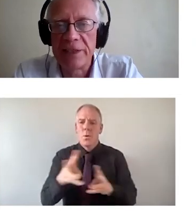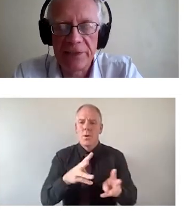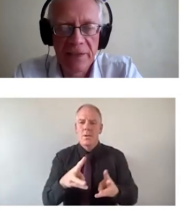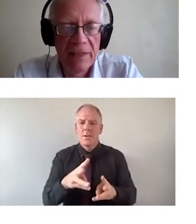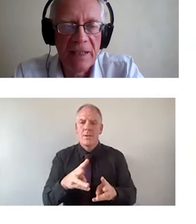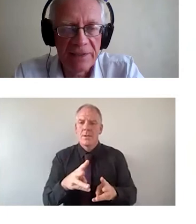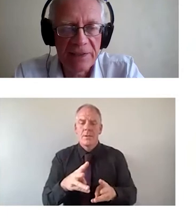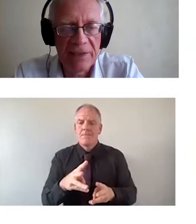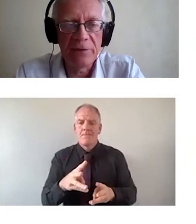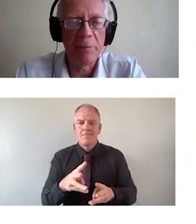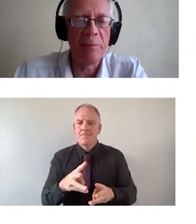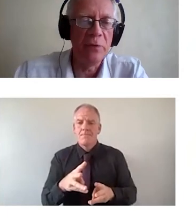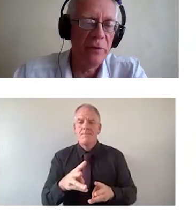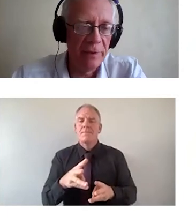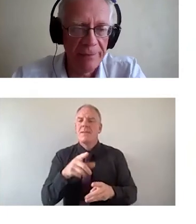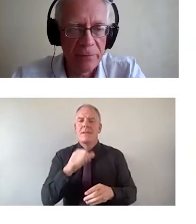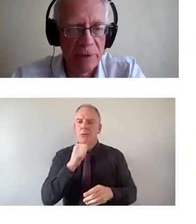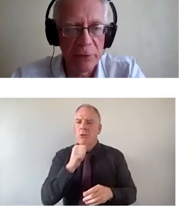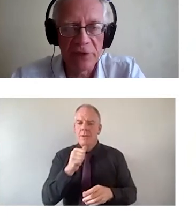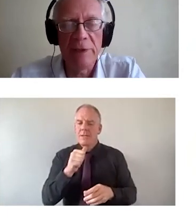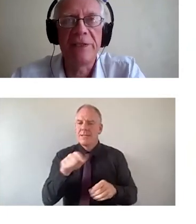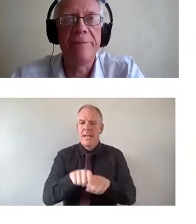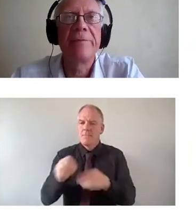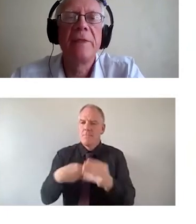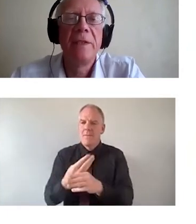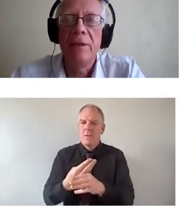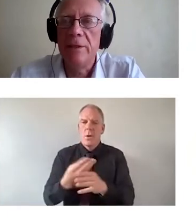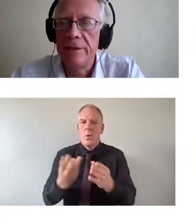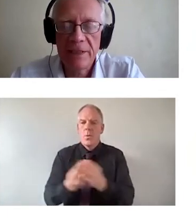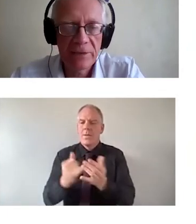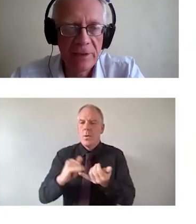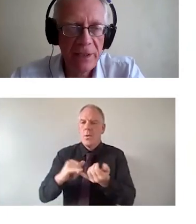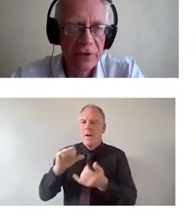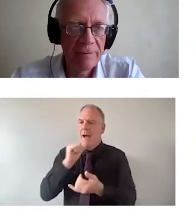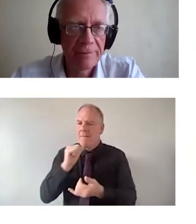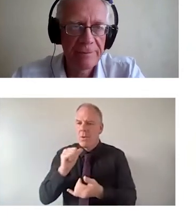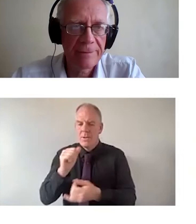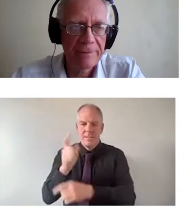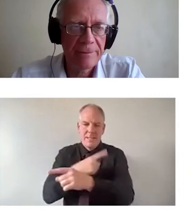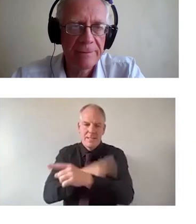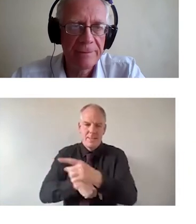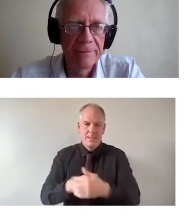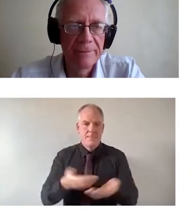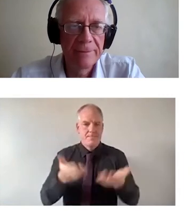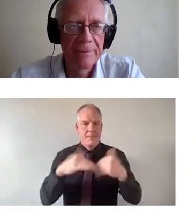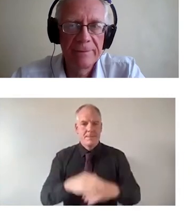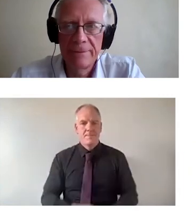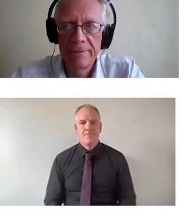as protected as it is people with no disability. Next, Elish.